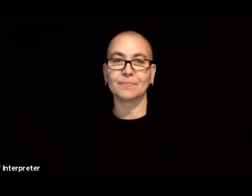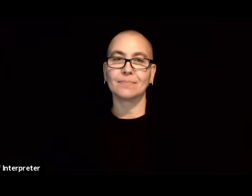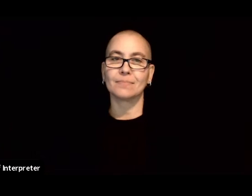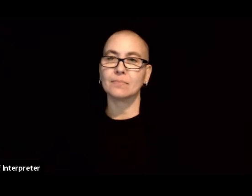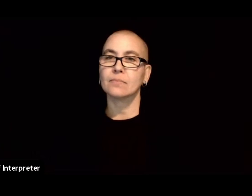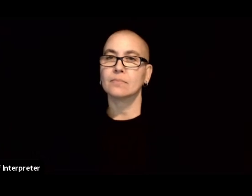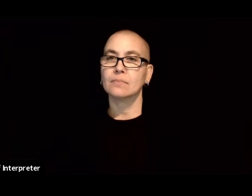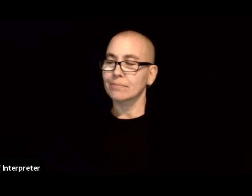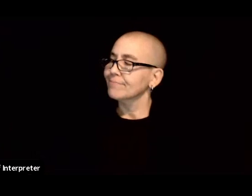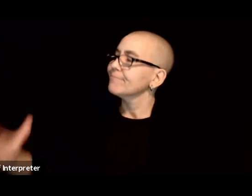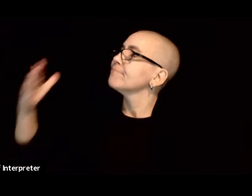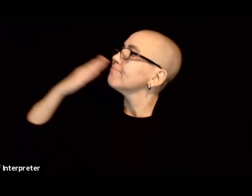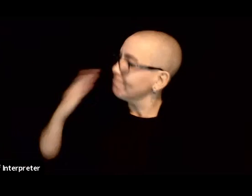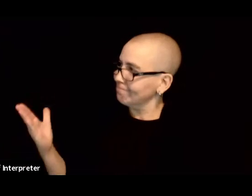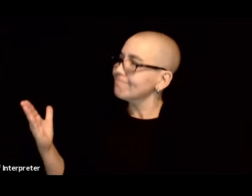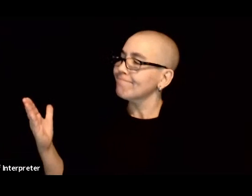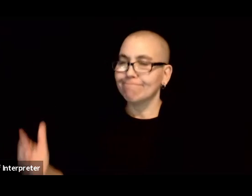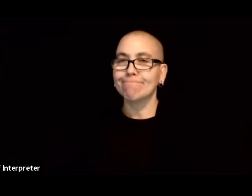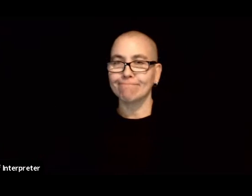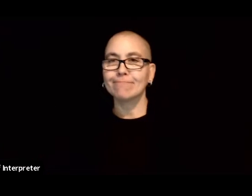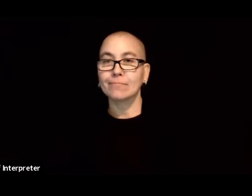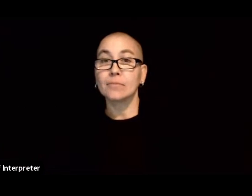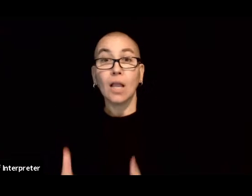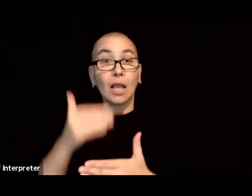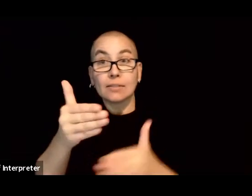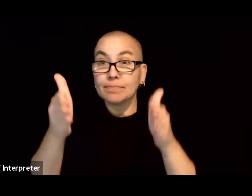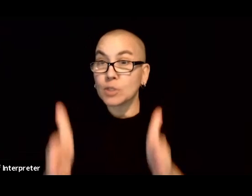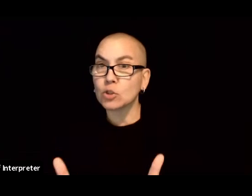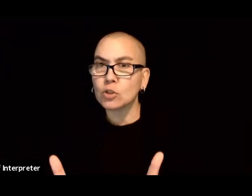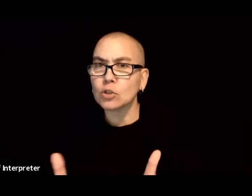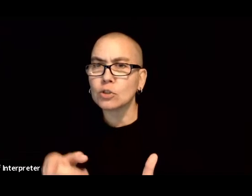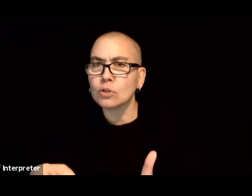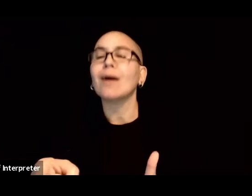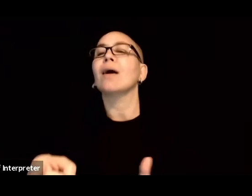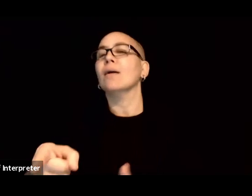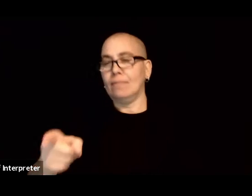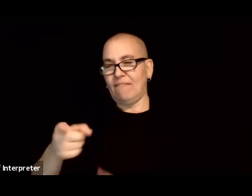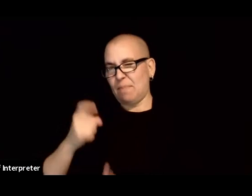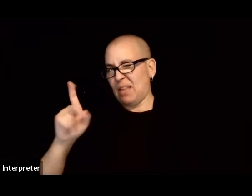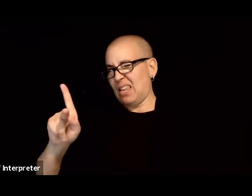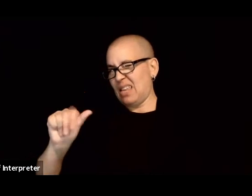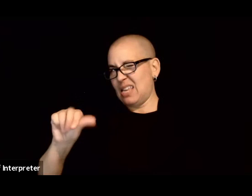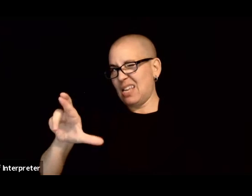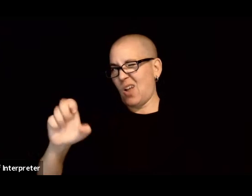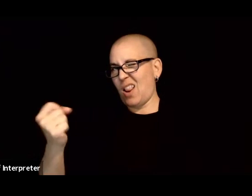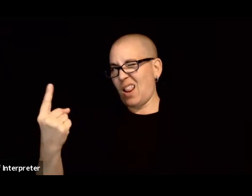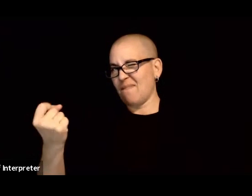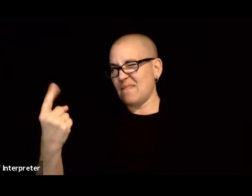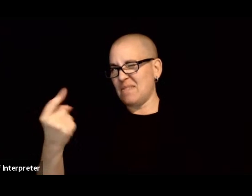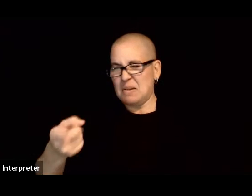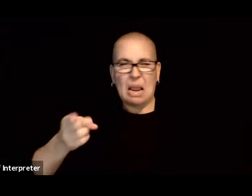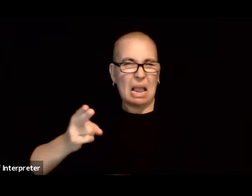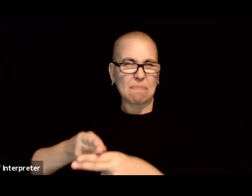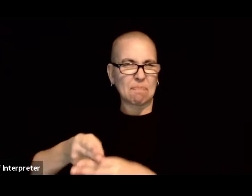Next question is from John Croman from KARE11. You may ask your question.